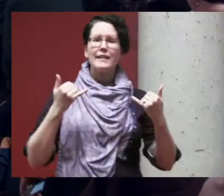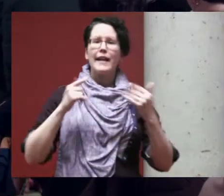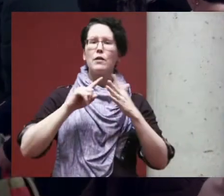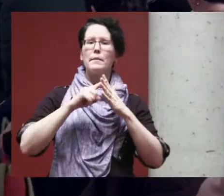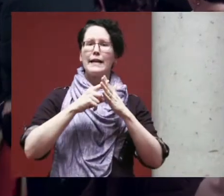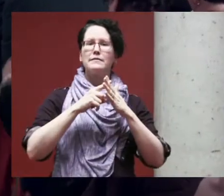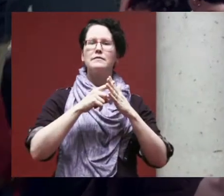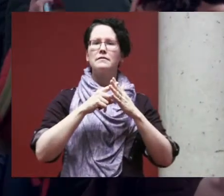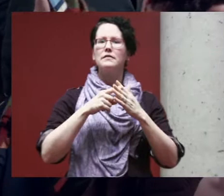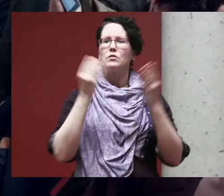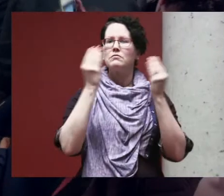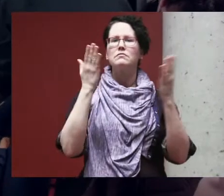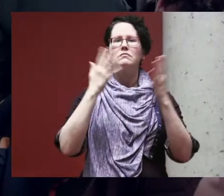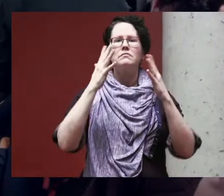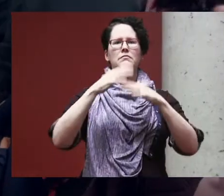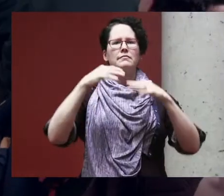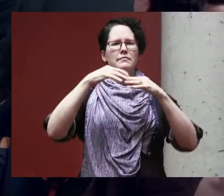on unceded Mi'kmaq territory.